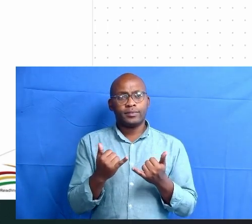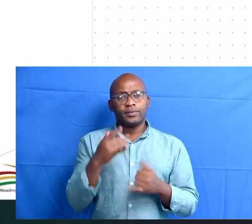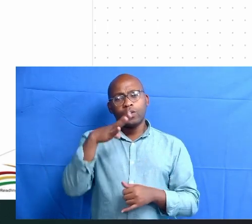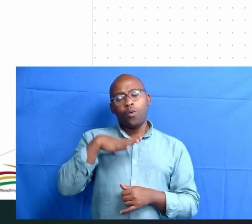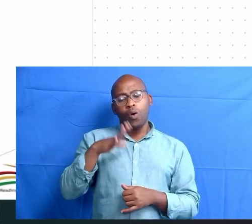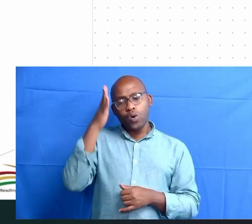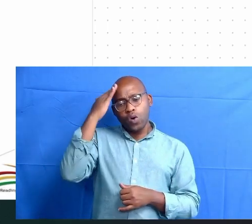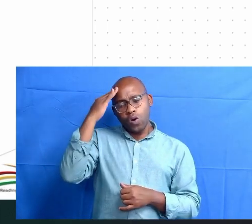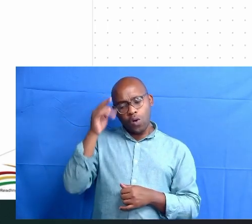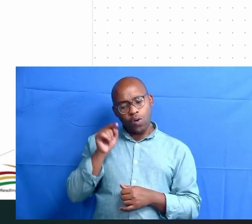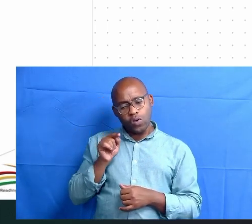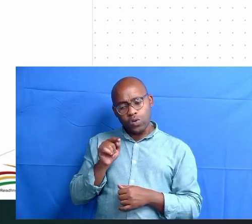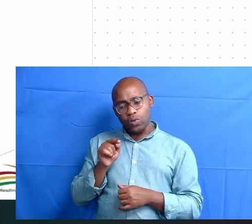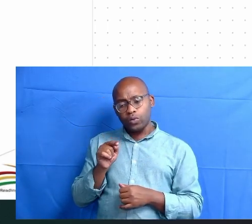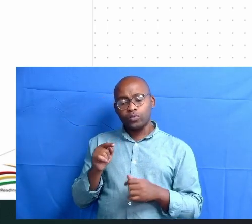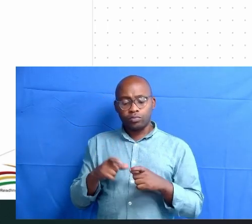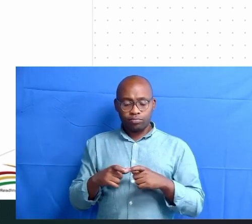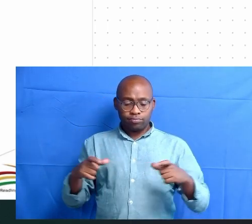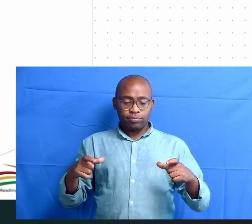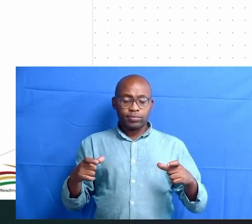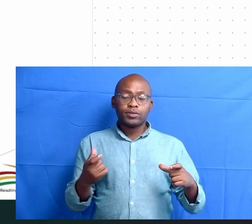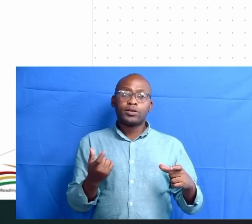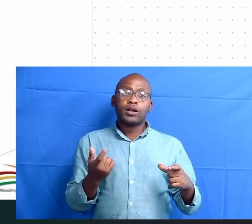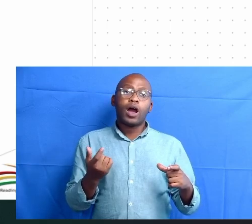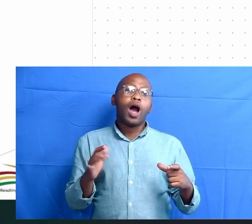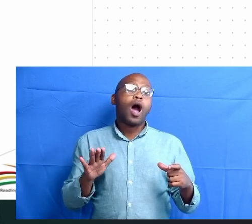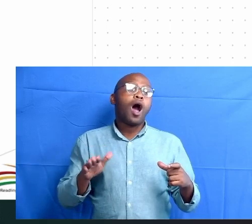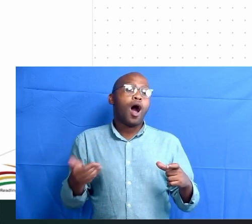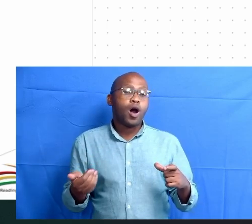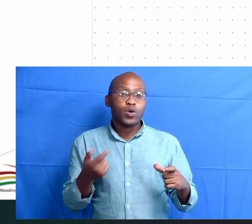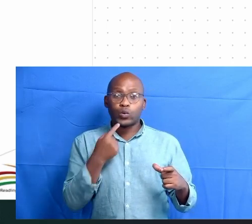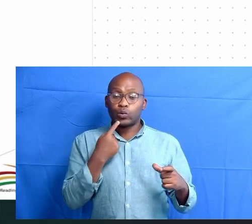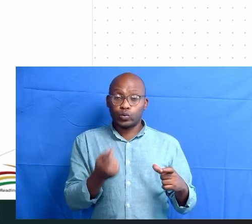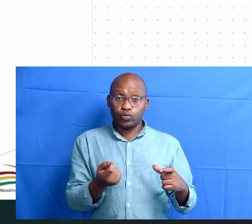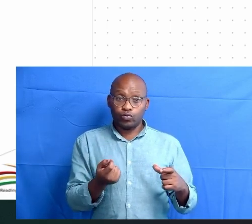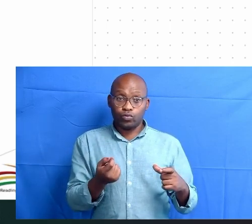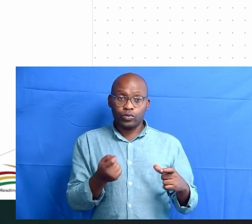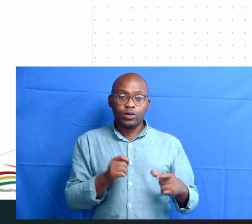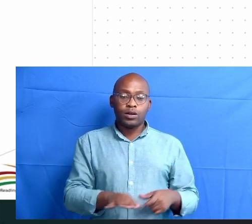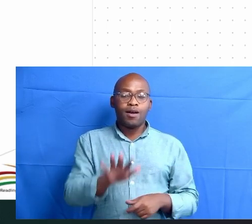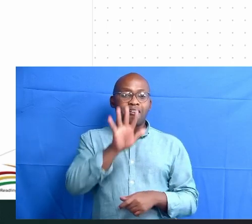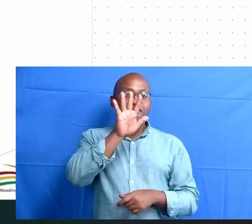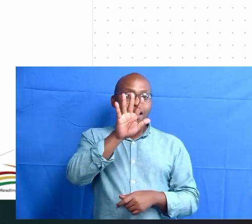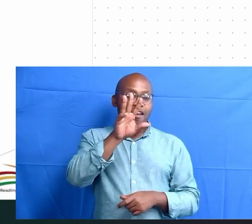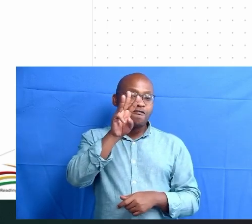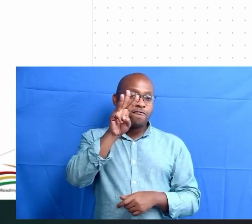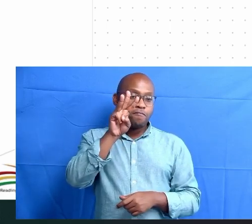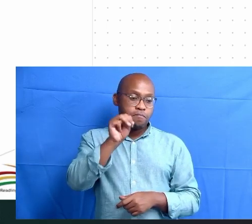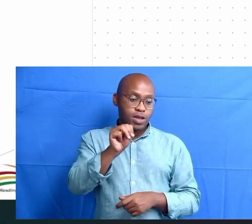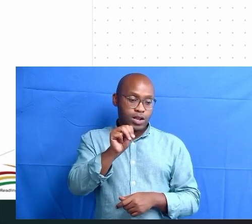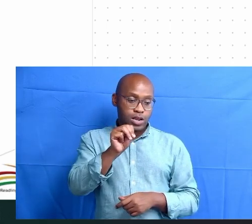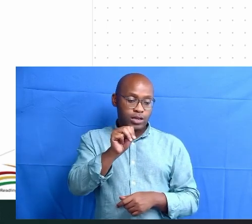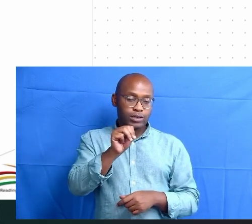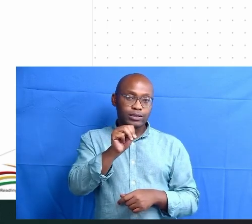the actual factor. Now, on a plane again, on this one, an actual length of 5 meters is represented